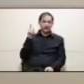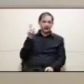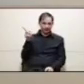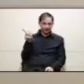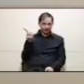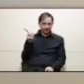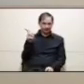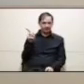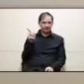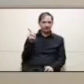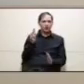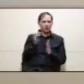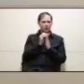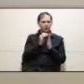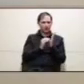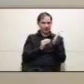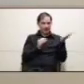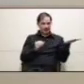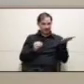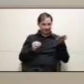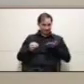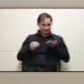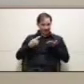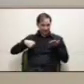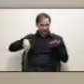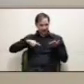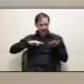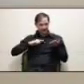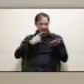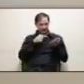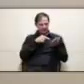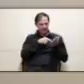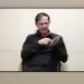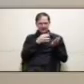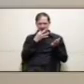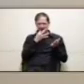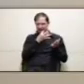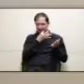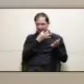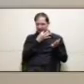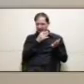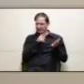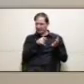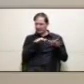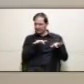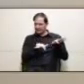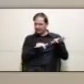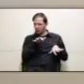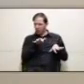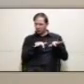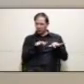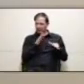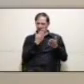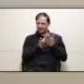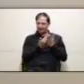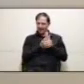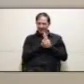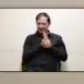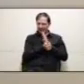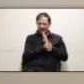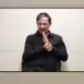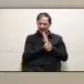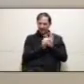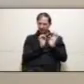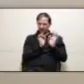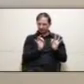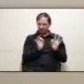with the notes that they gave us, said there is significant doubt about the municipality's ability to continue operating as a